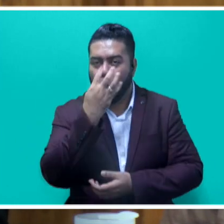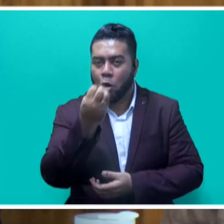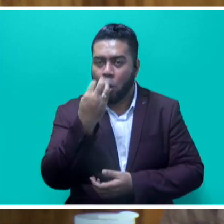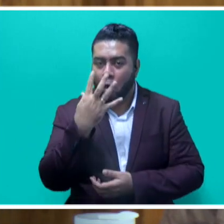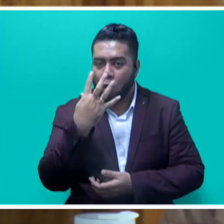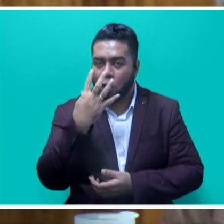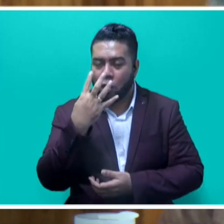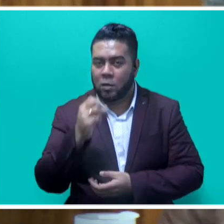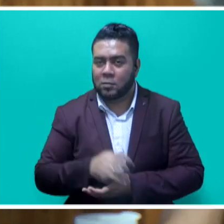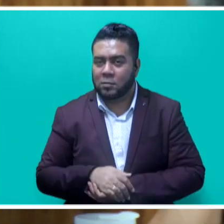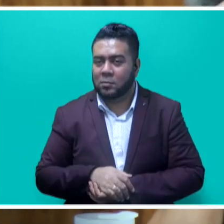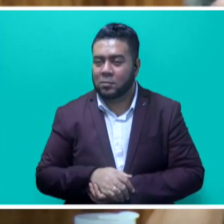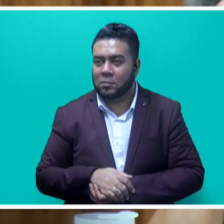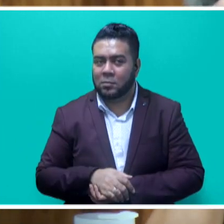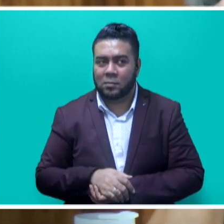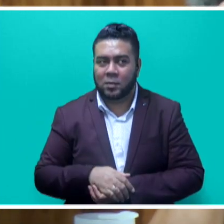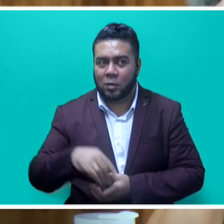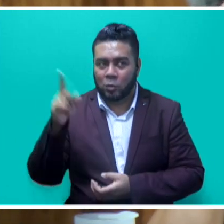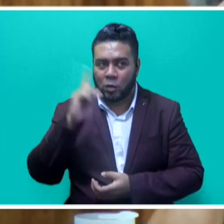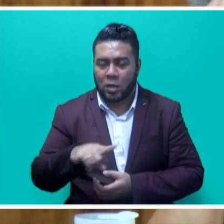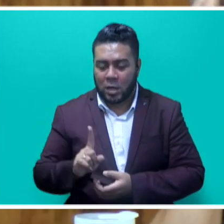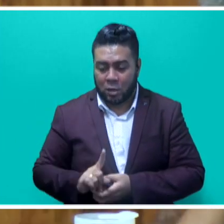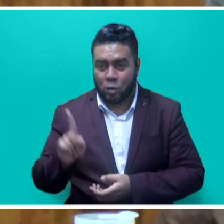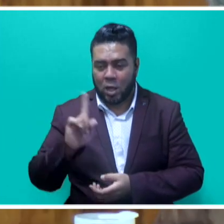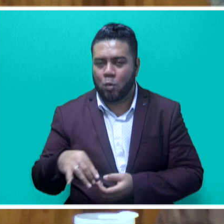and today we are welcoming back Narita, Japan.